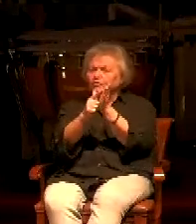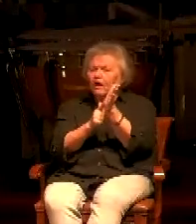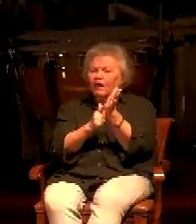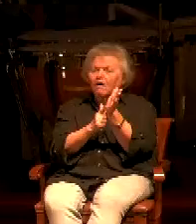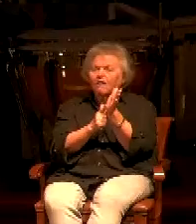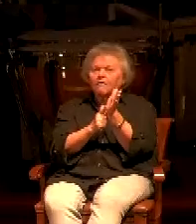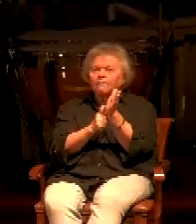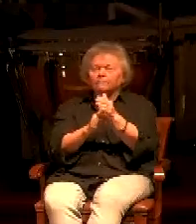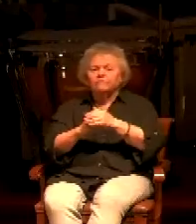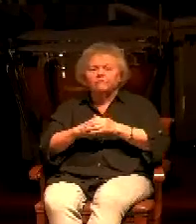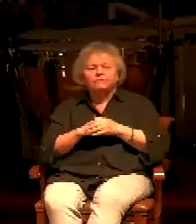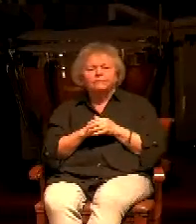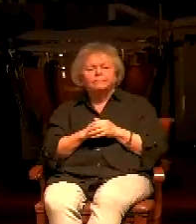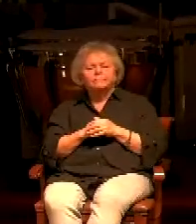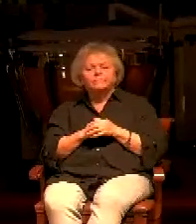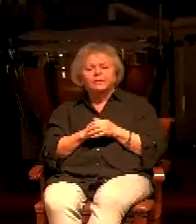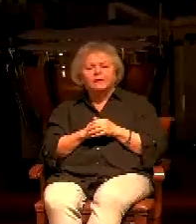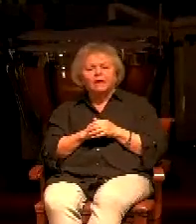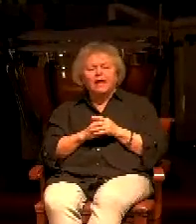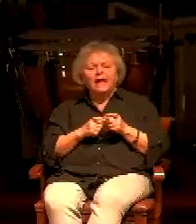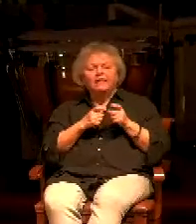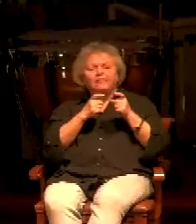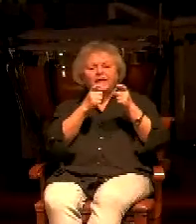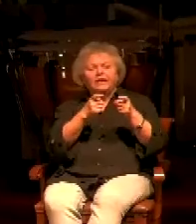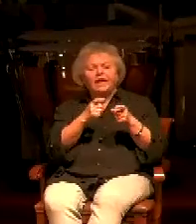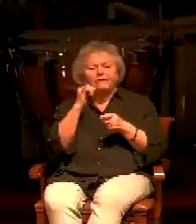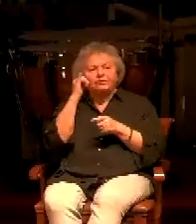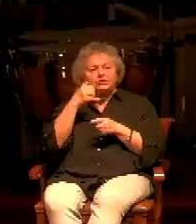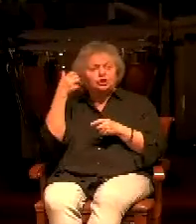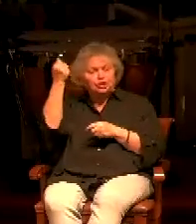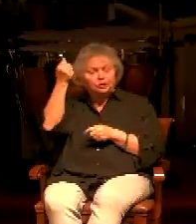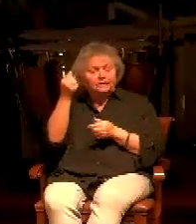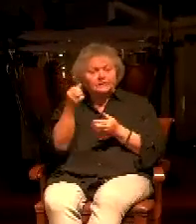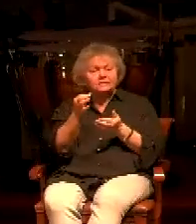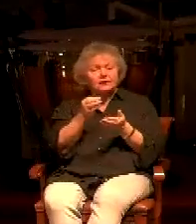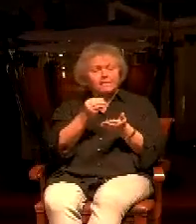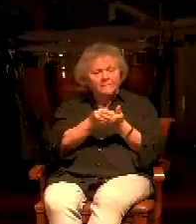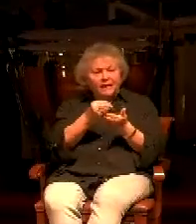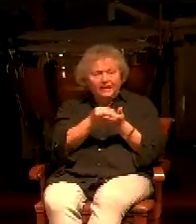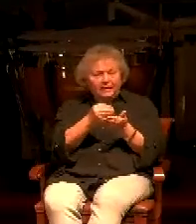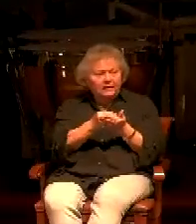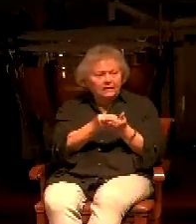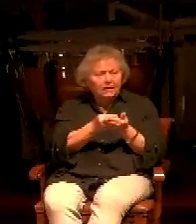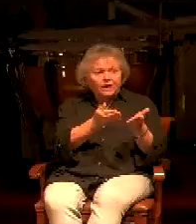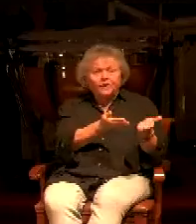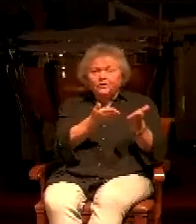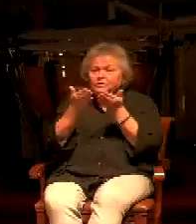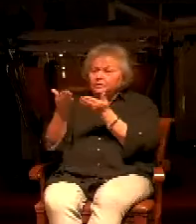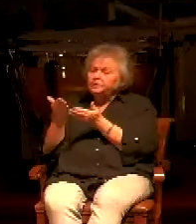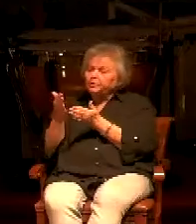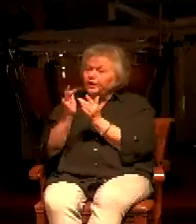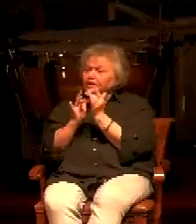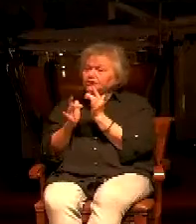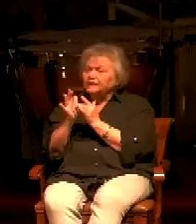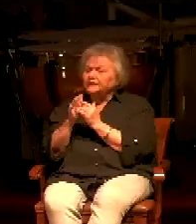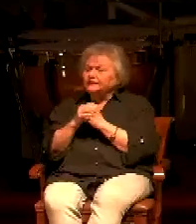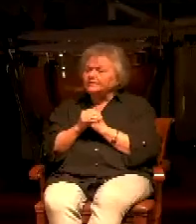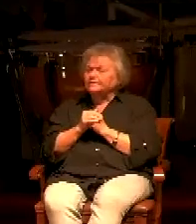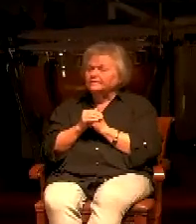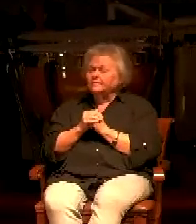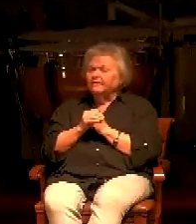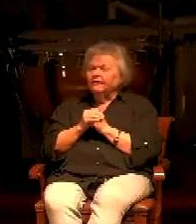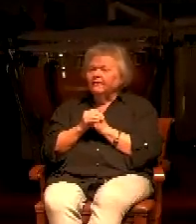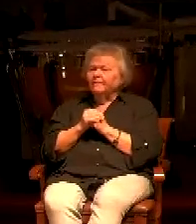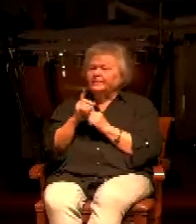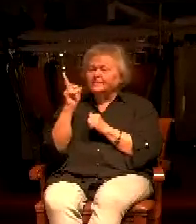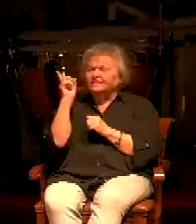money by Judas, blood money, in order to get Jesus there. So this is not a courtroom. This is not a trial. This is a kangaroo court. This